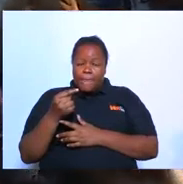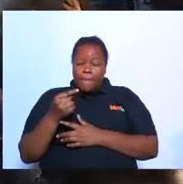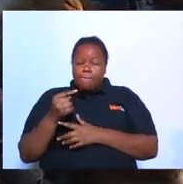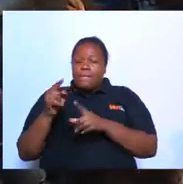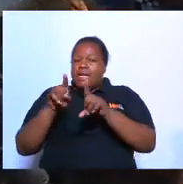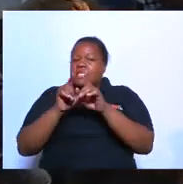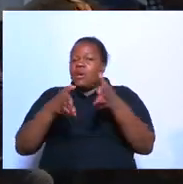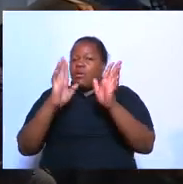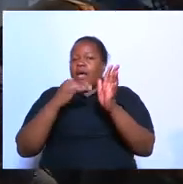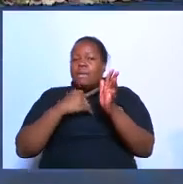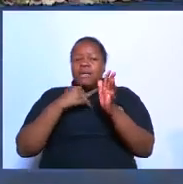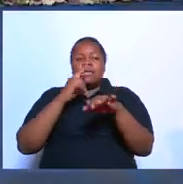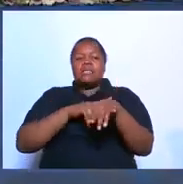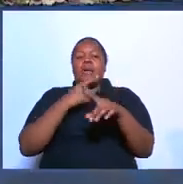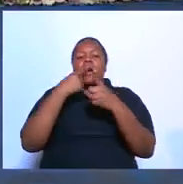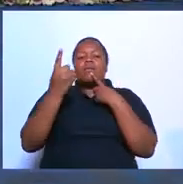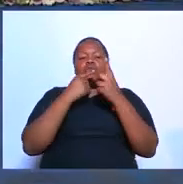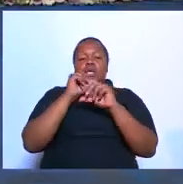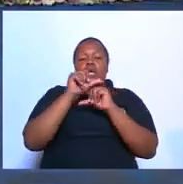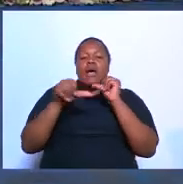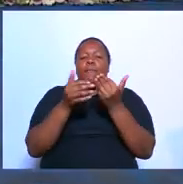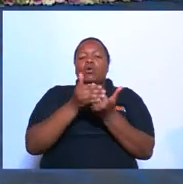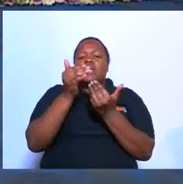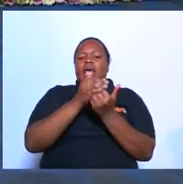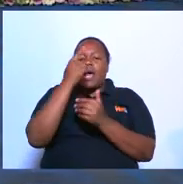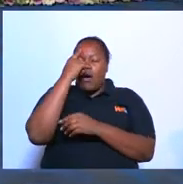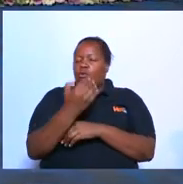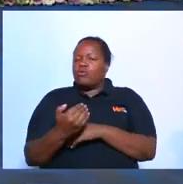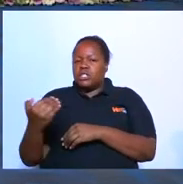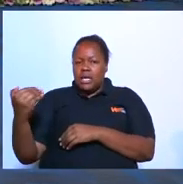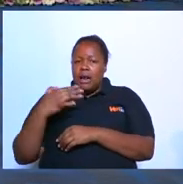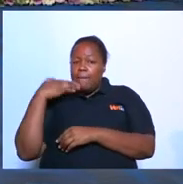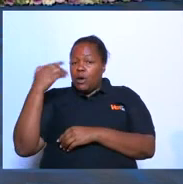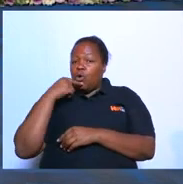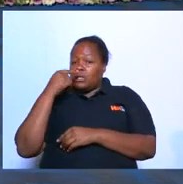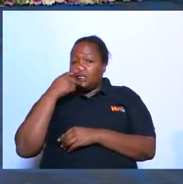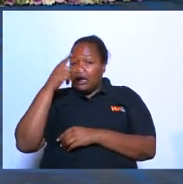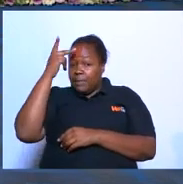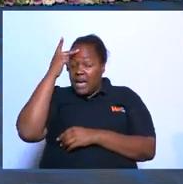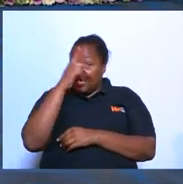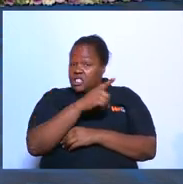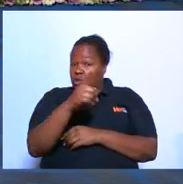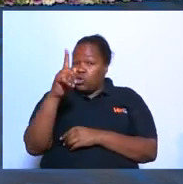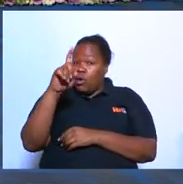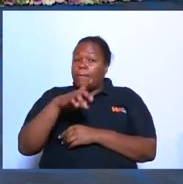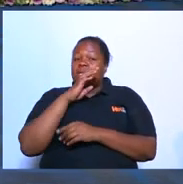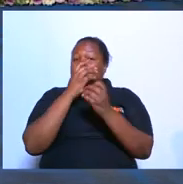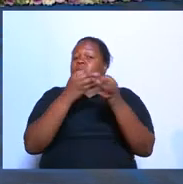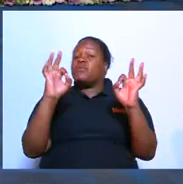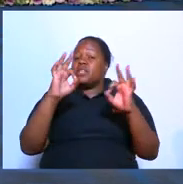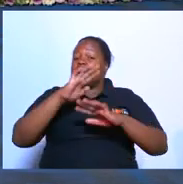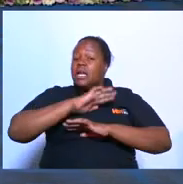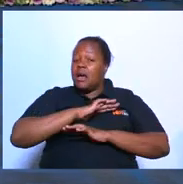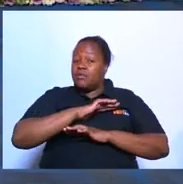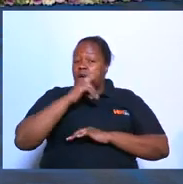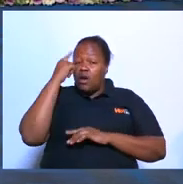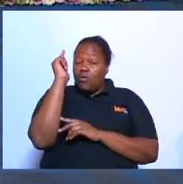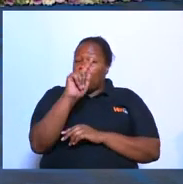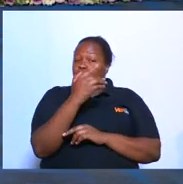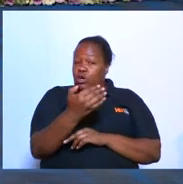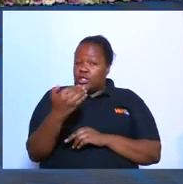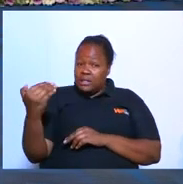it's like when I'm talking about taking care of our children I do tell friends you have to be free enough to your kids